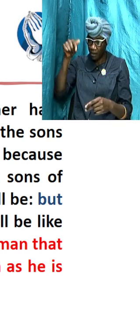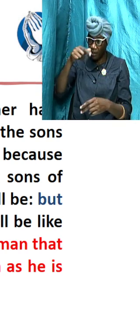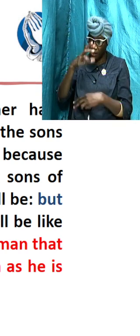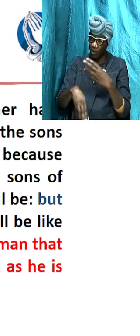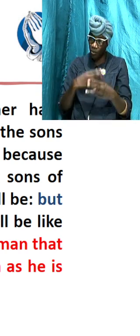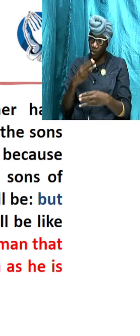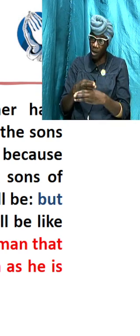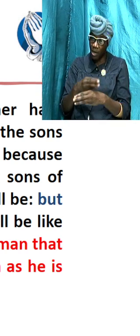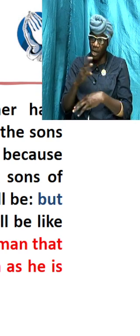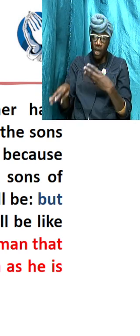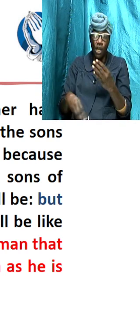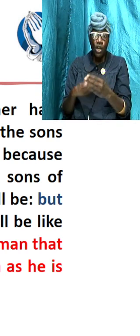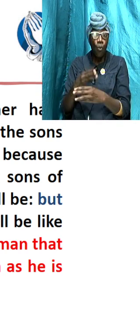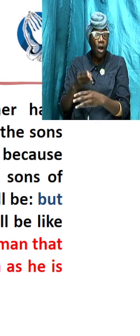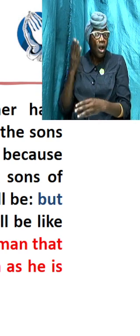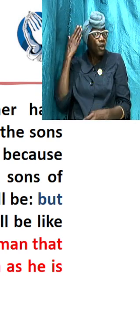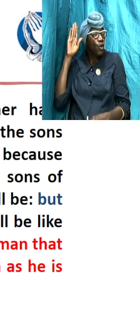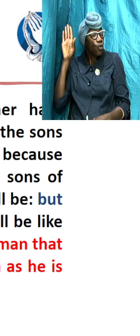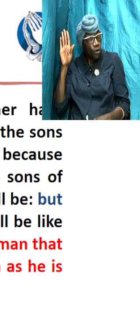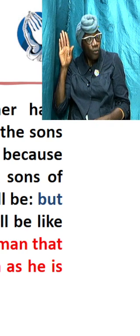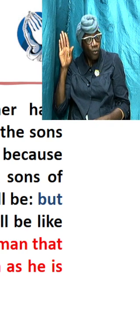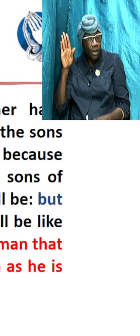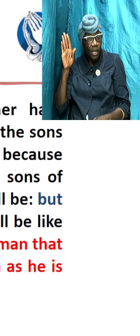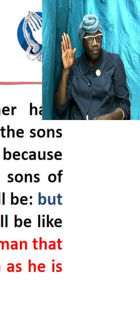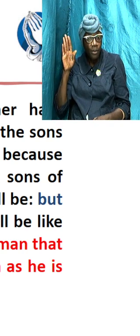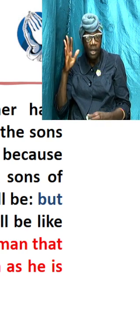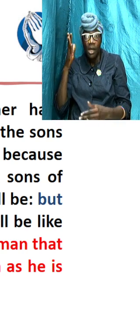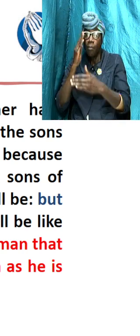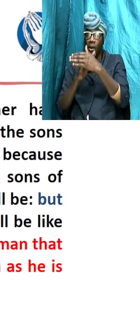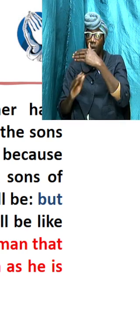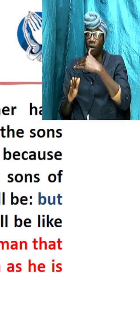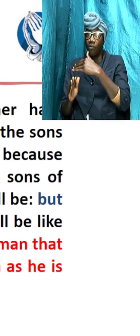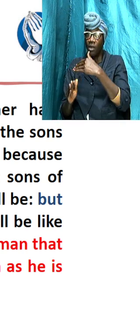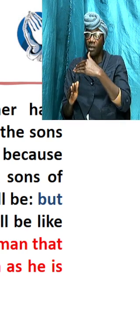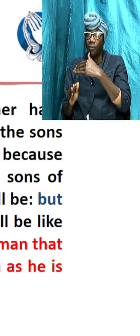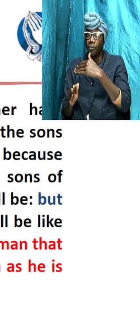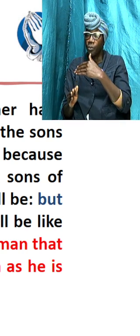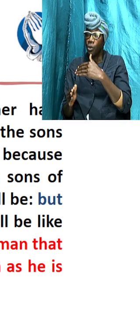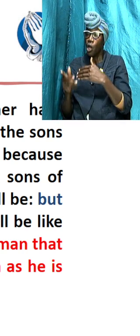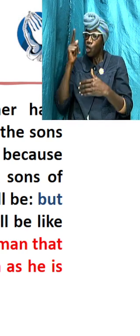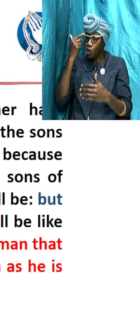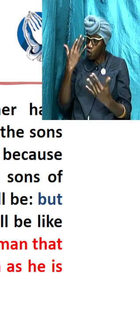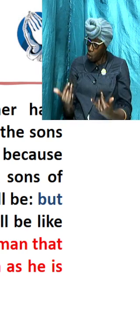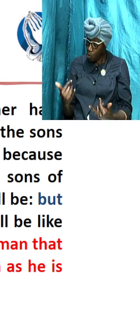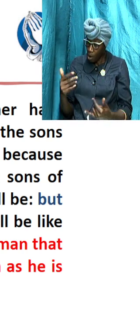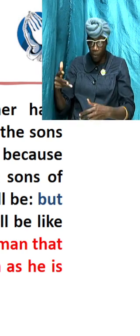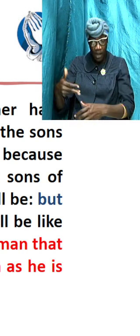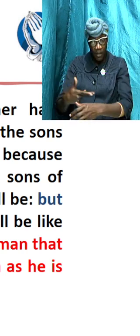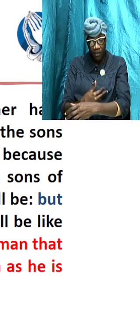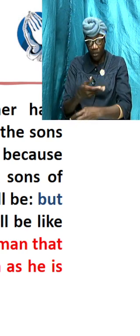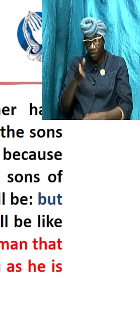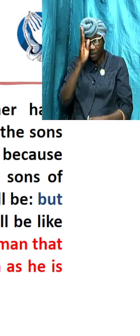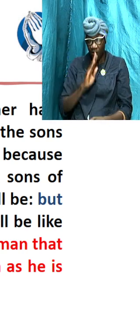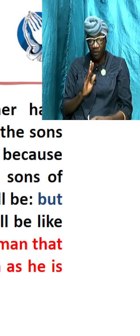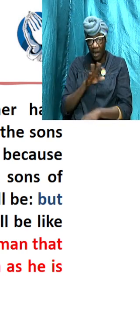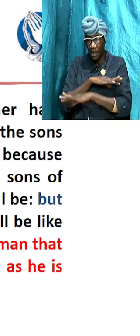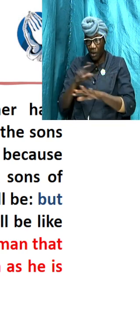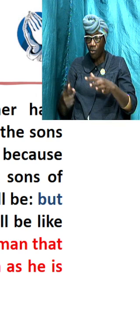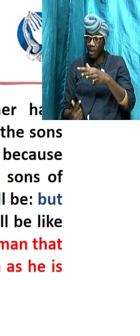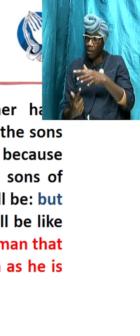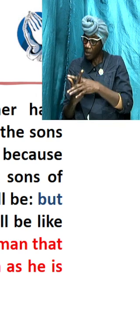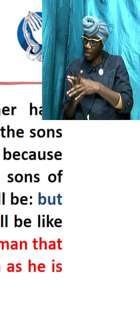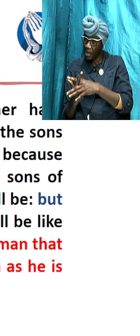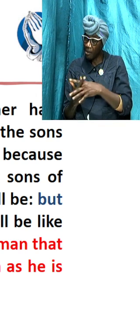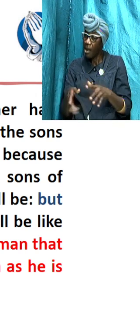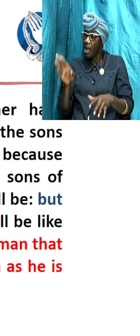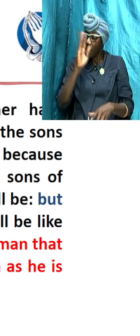knew him not. Beloved, now are we the sons of God, and it doth not yet appear what we shall be. In other words, right now, God is still working